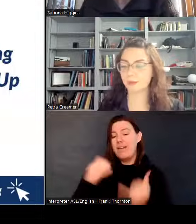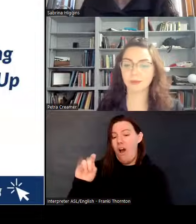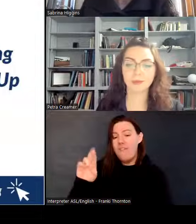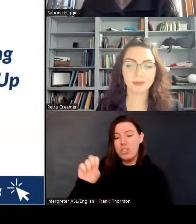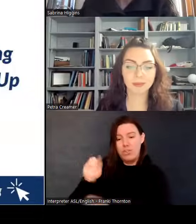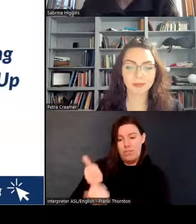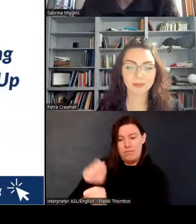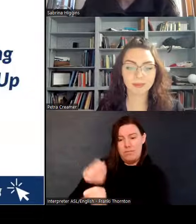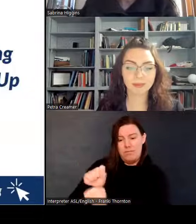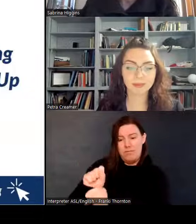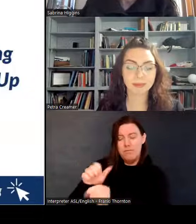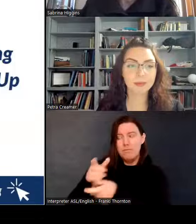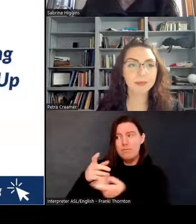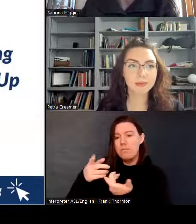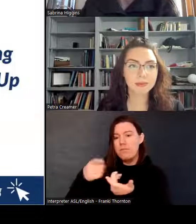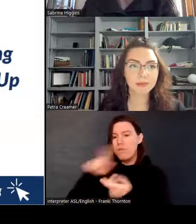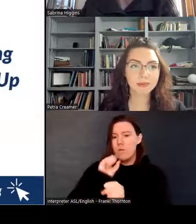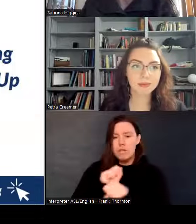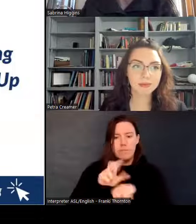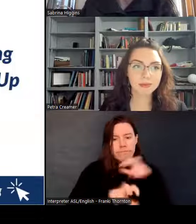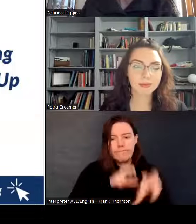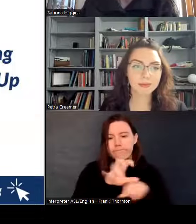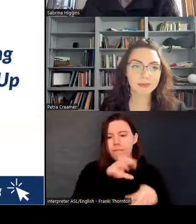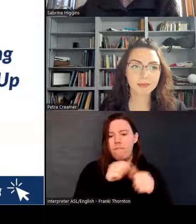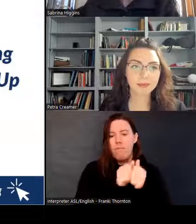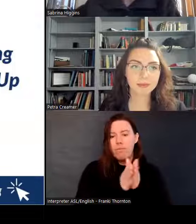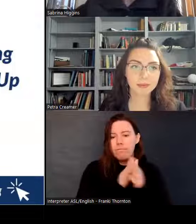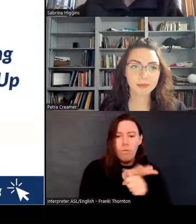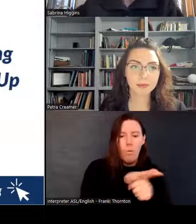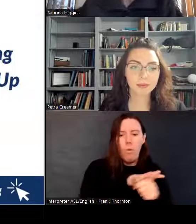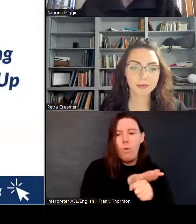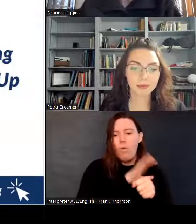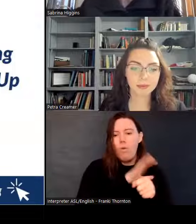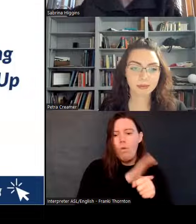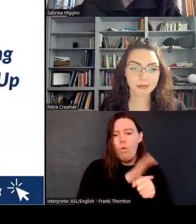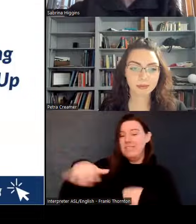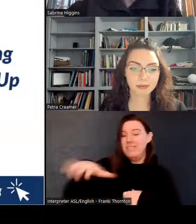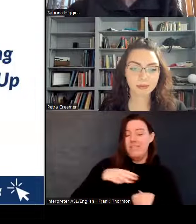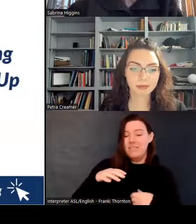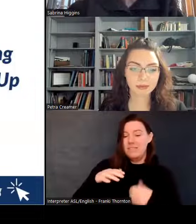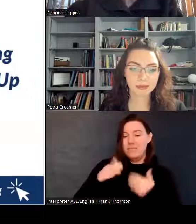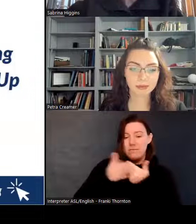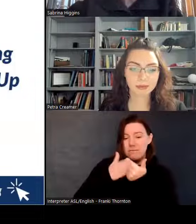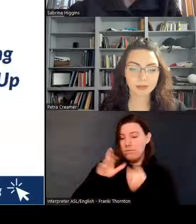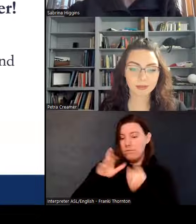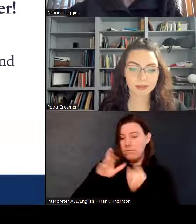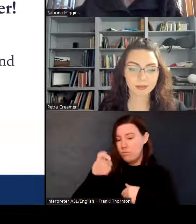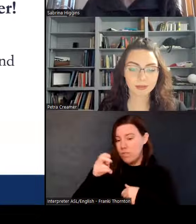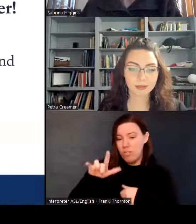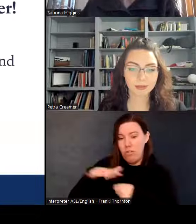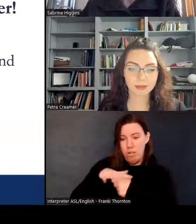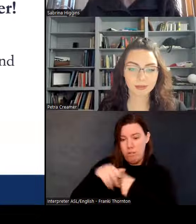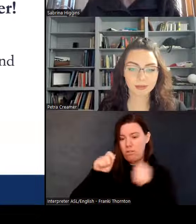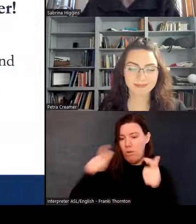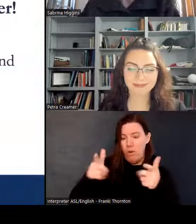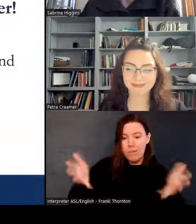that our local and regional societies continue to thrive. Now, if you are not already a member of the AIA,